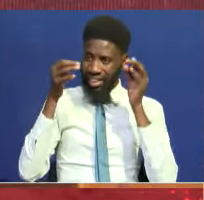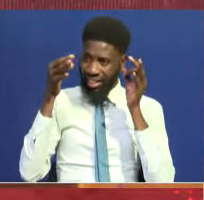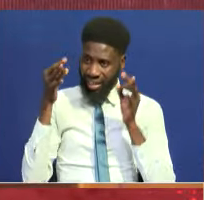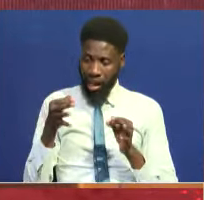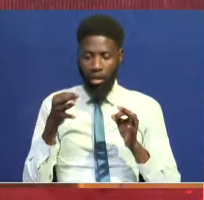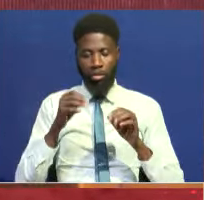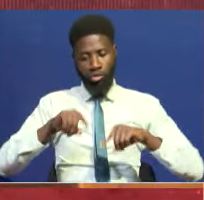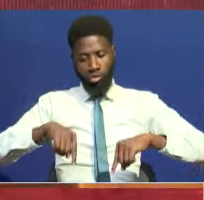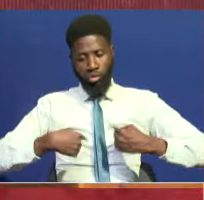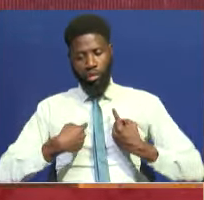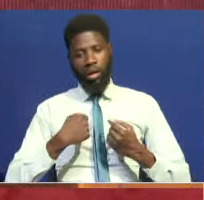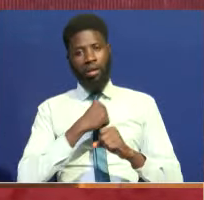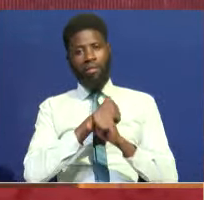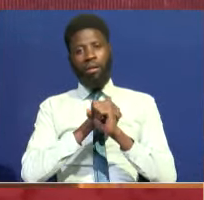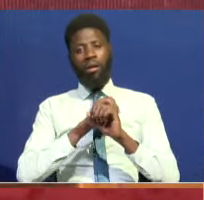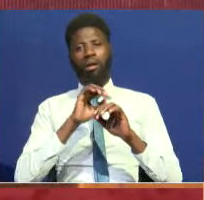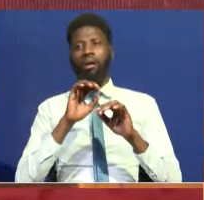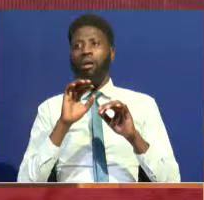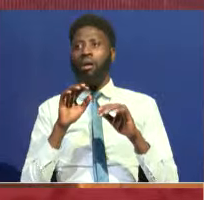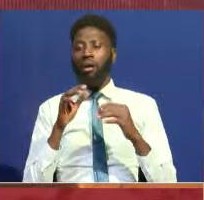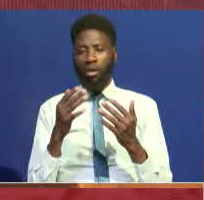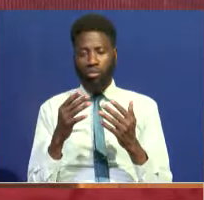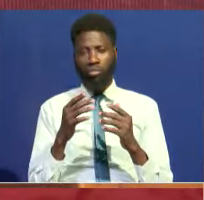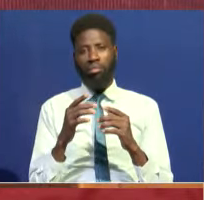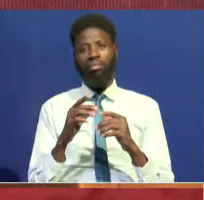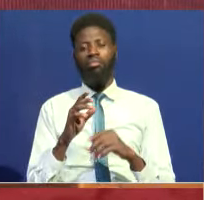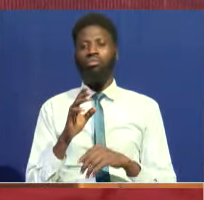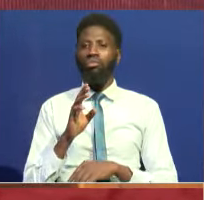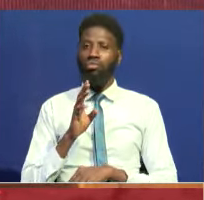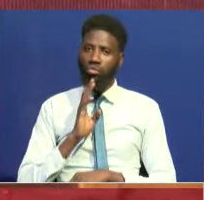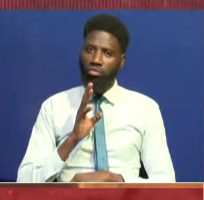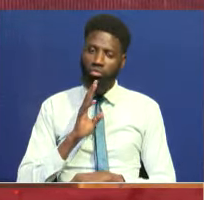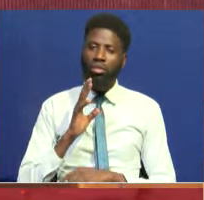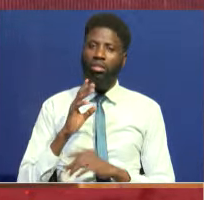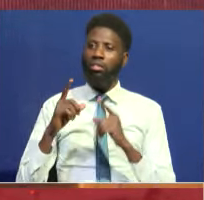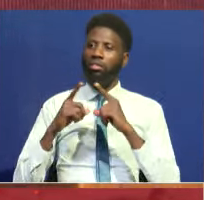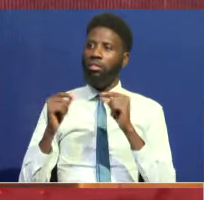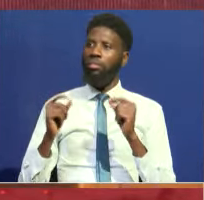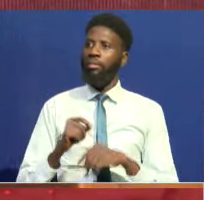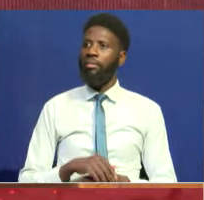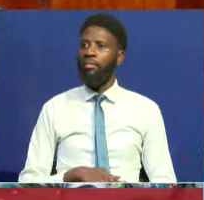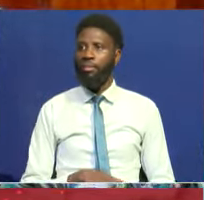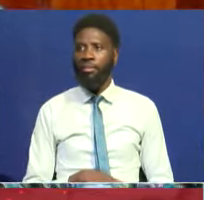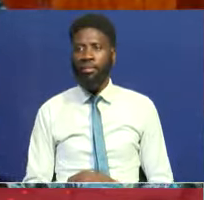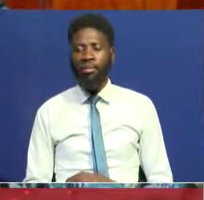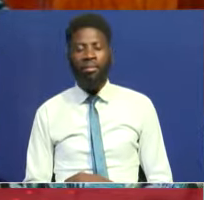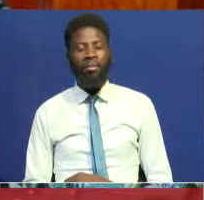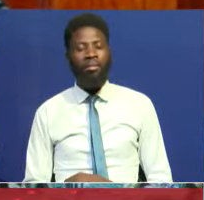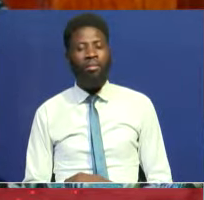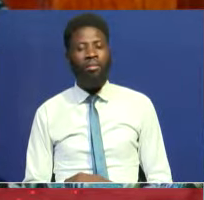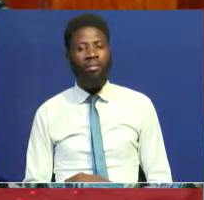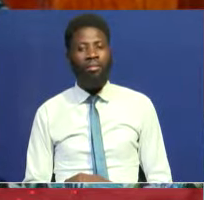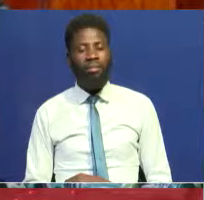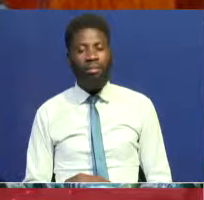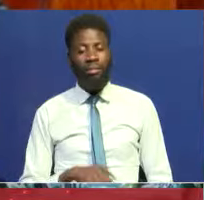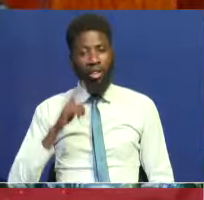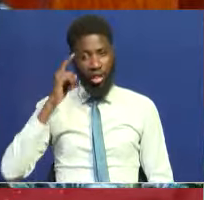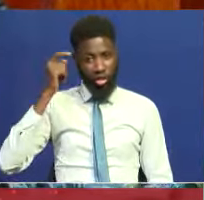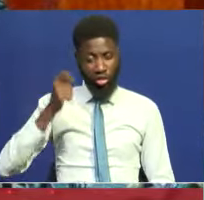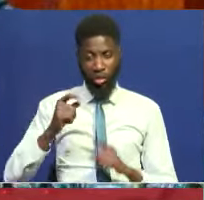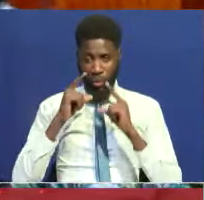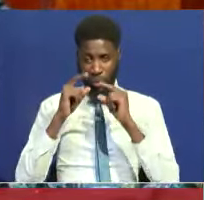defend herself through an unsworn statement. Jaji Nzioka alisema mahakama imethibitishiwa kuwa Joseph Irungu